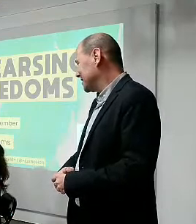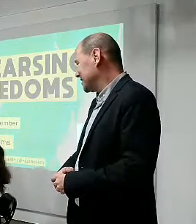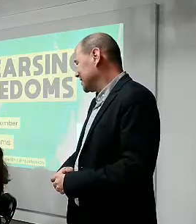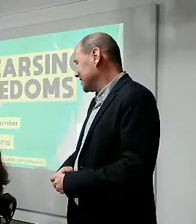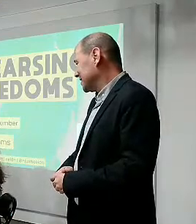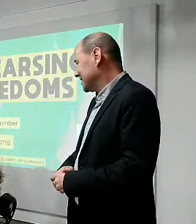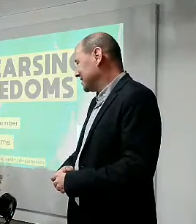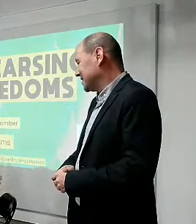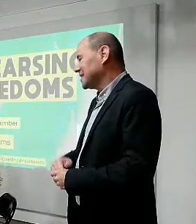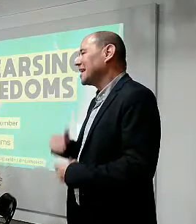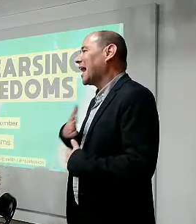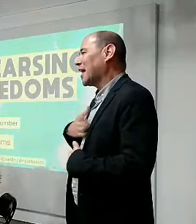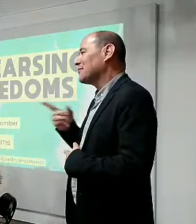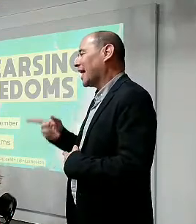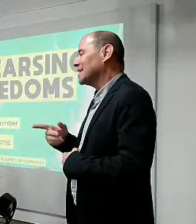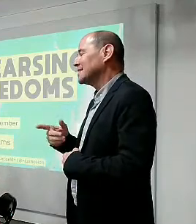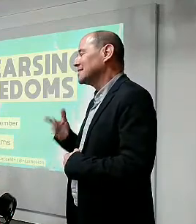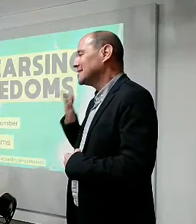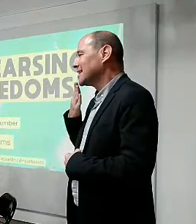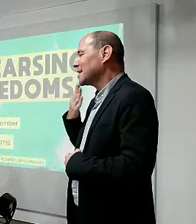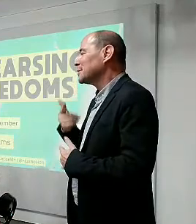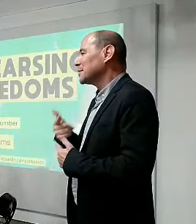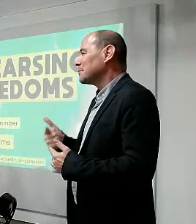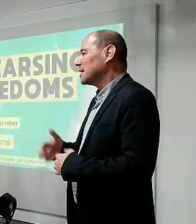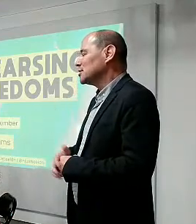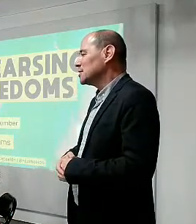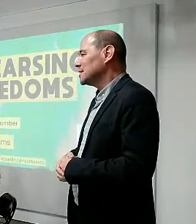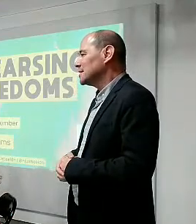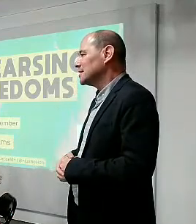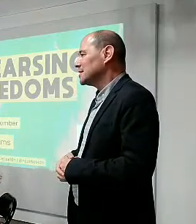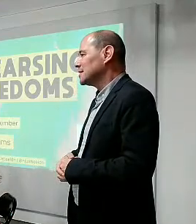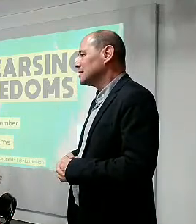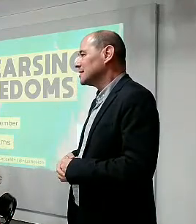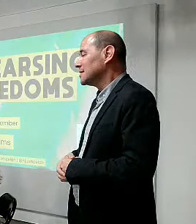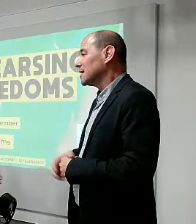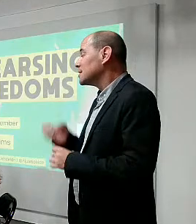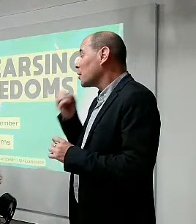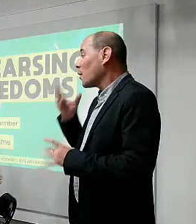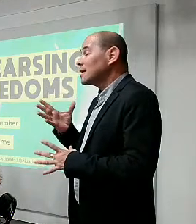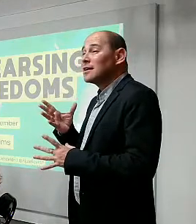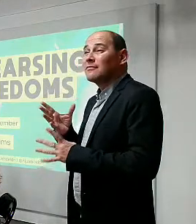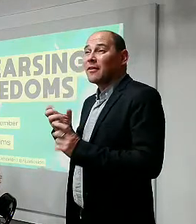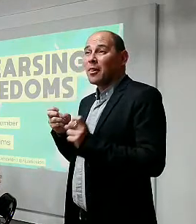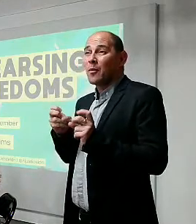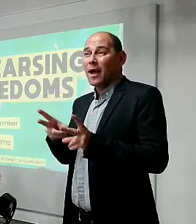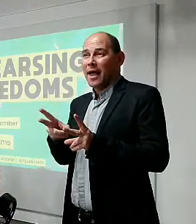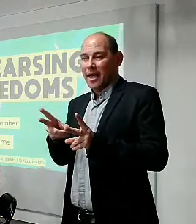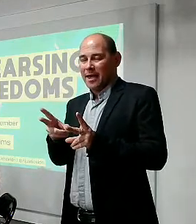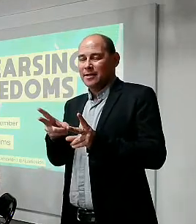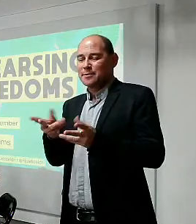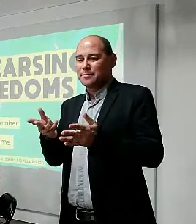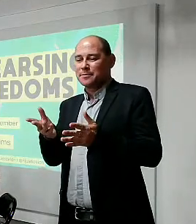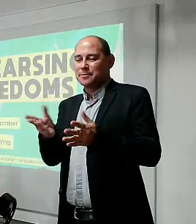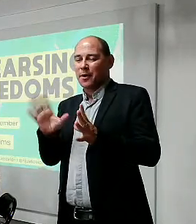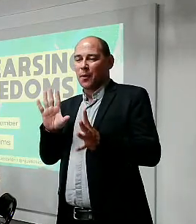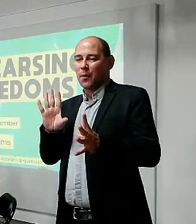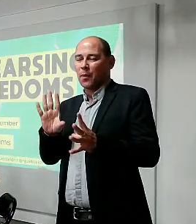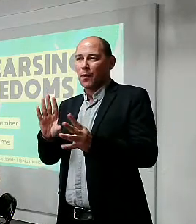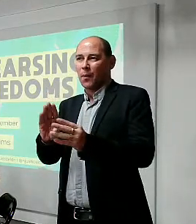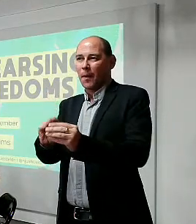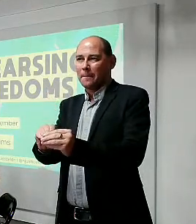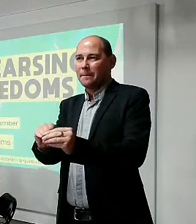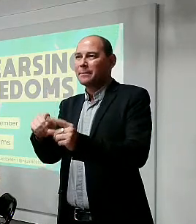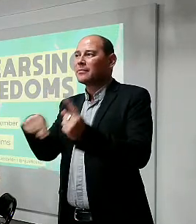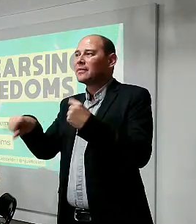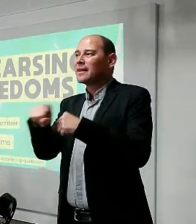I love that. Thank you so much. And I think that's a wonderful way to bring to a close this gathering. And